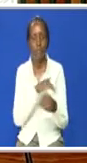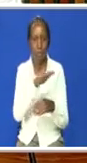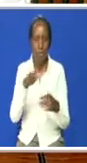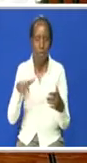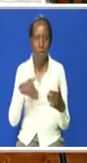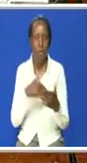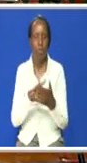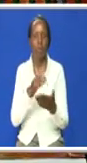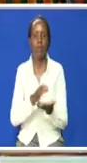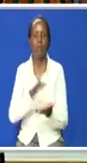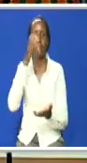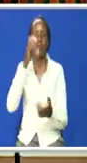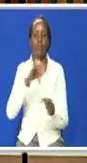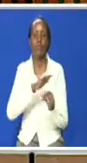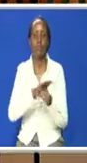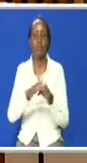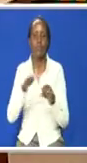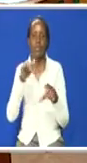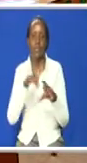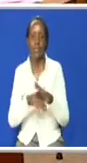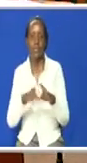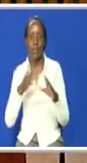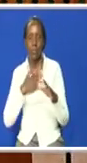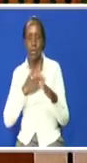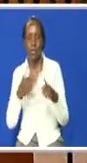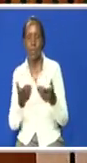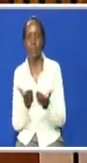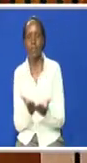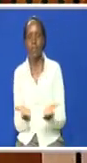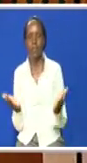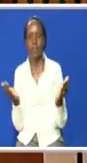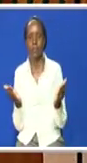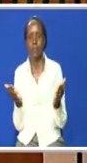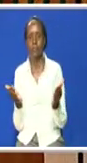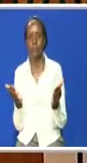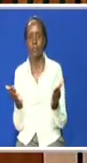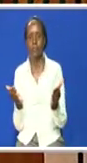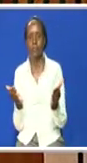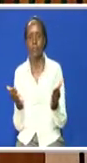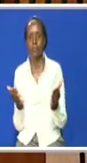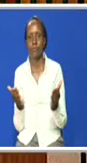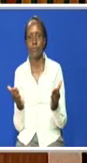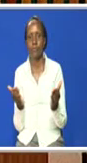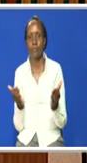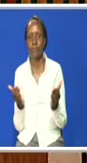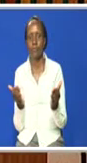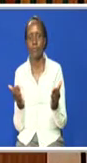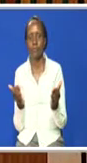tops in my plate. I have